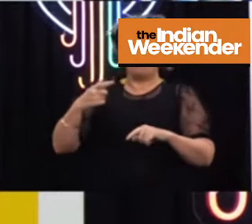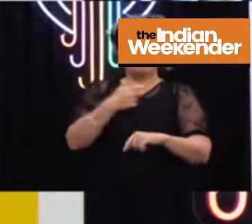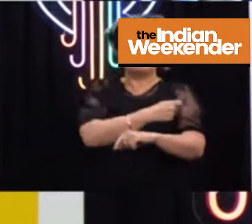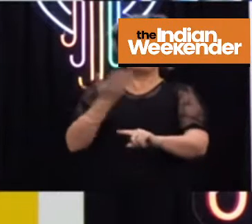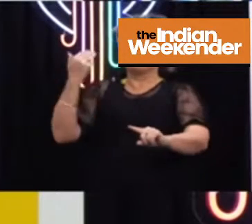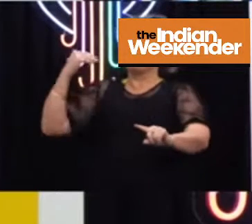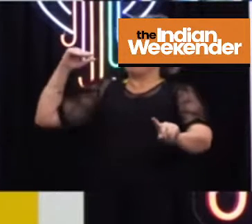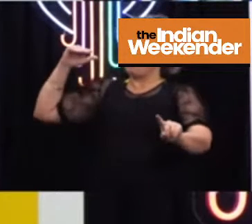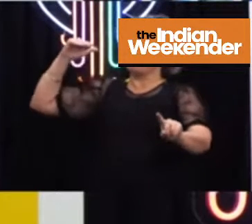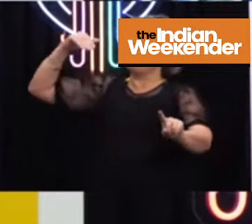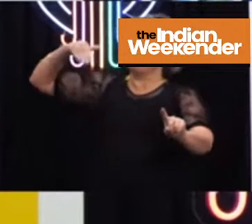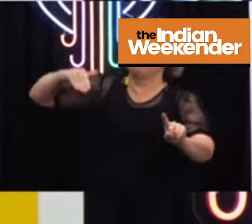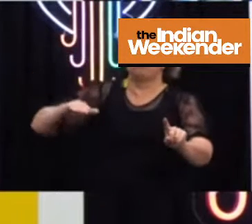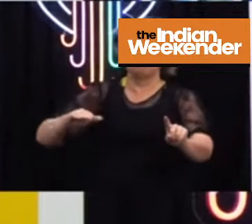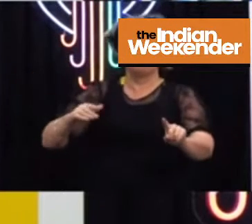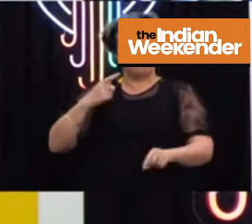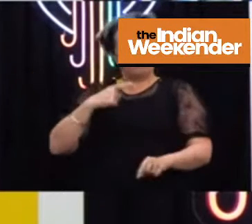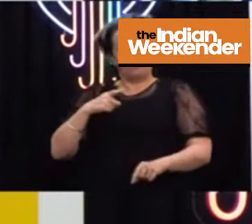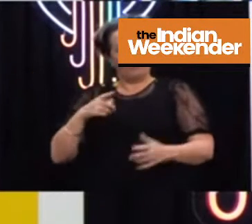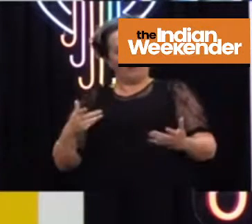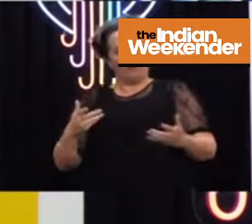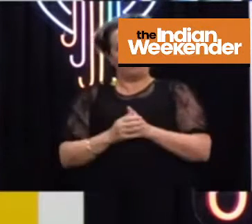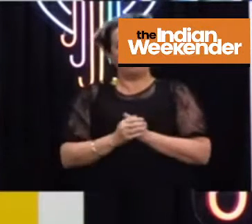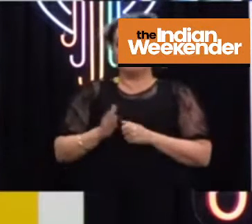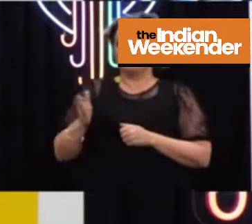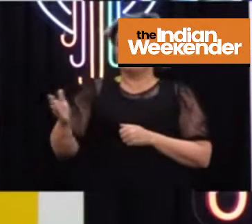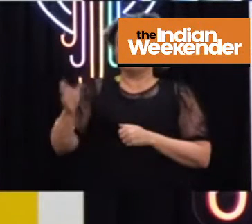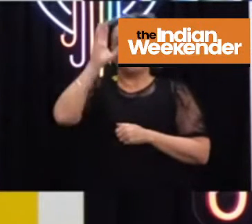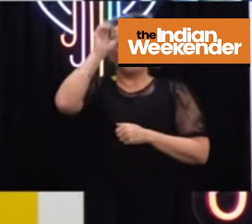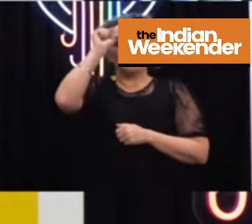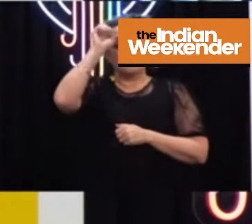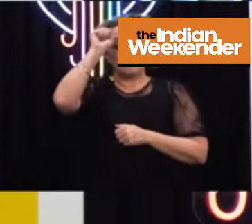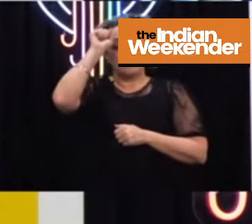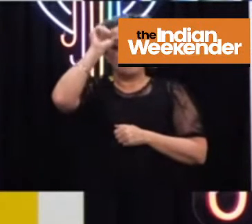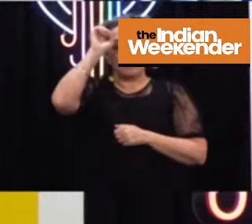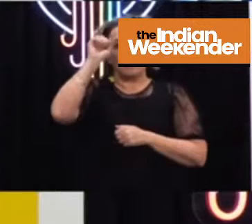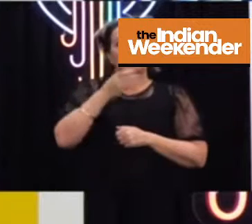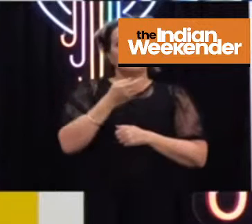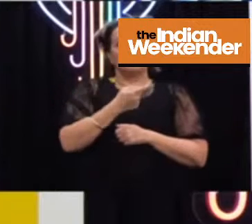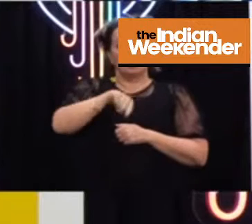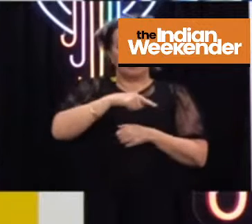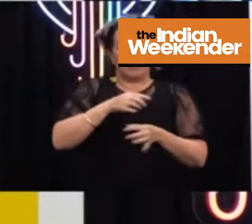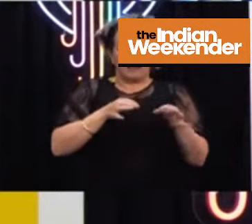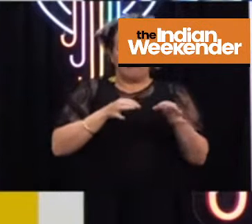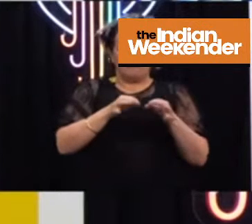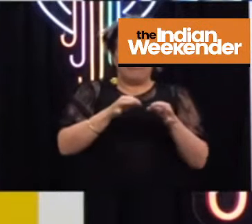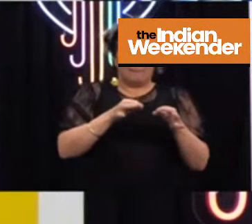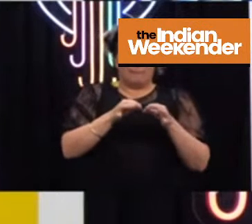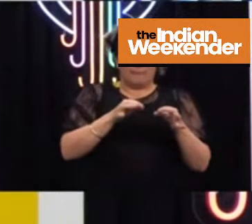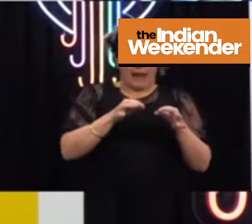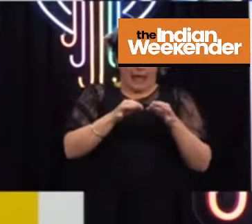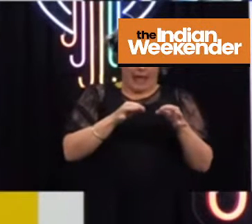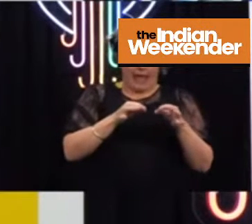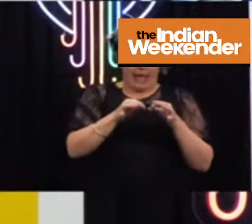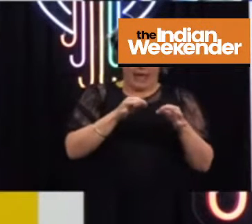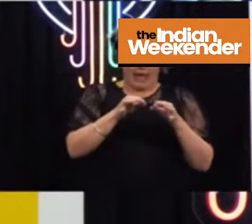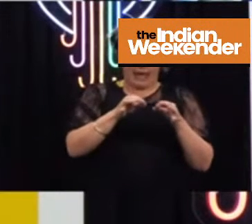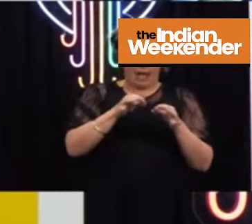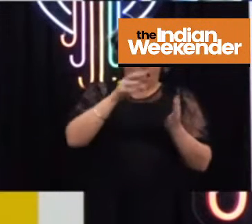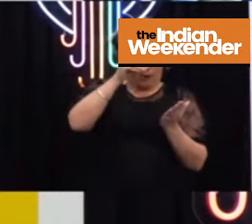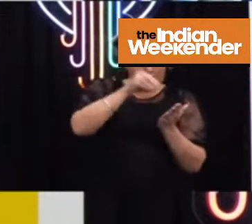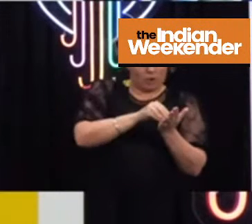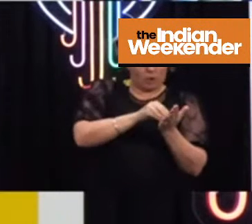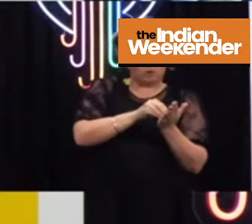enough? Well, I mean, keeping in mind that, of course, at some of our highest planned rates previously, we were scheduled to be around